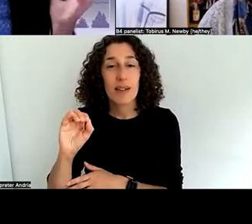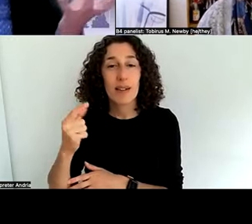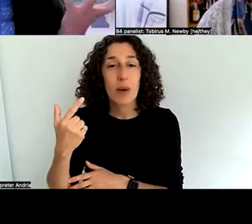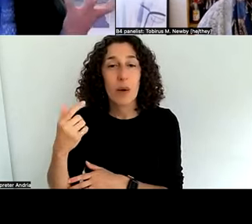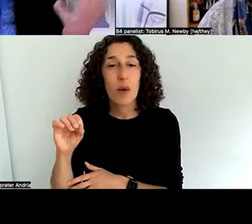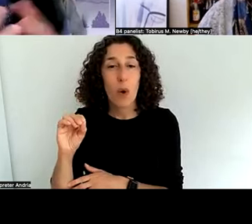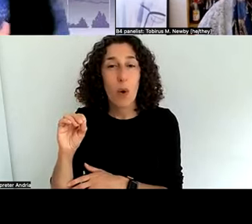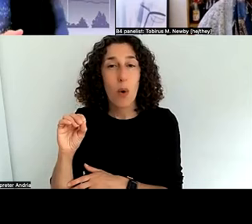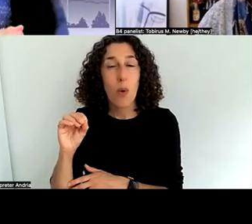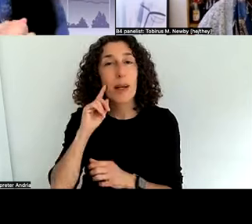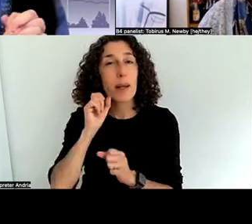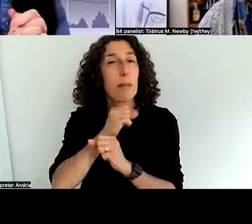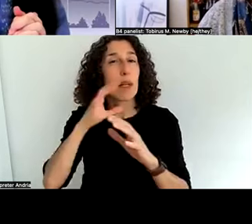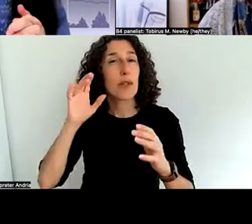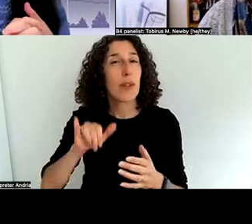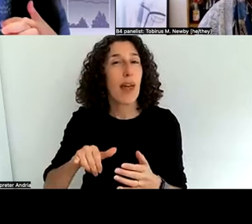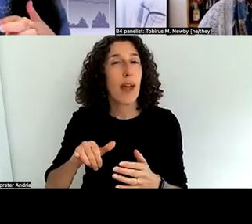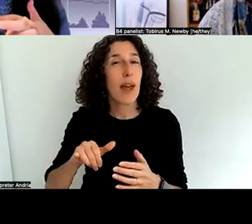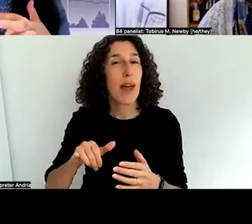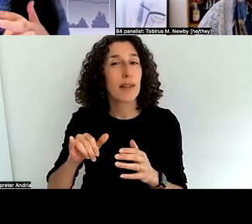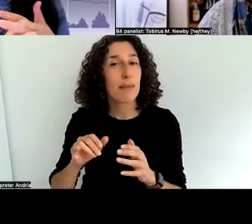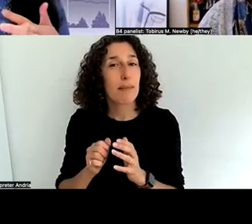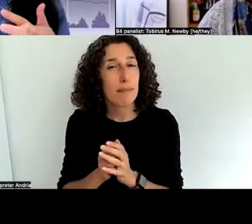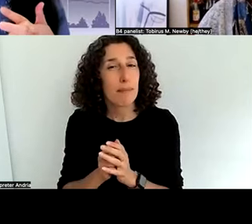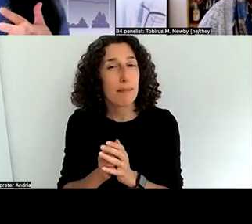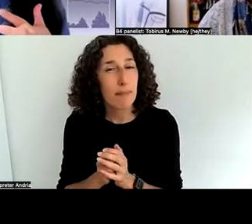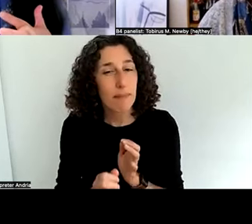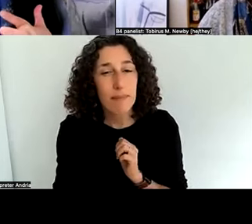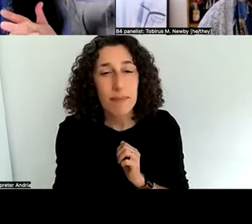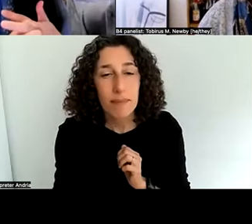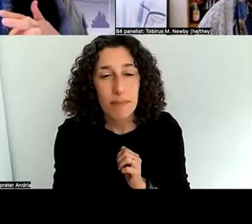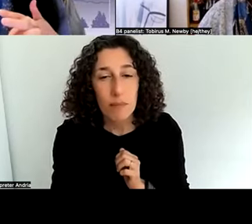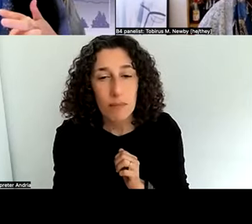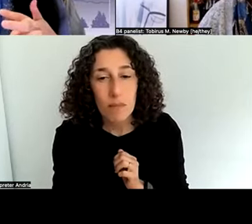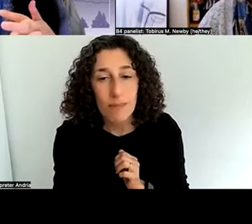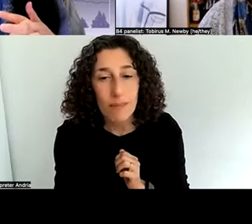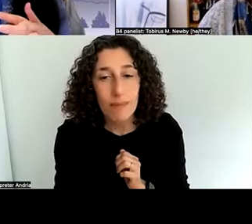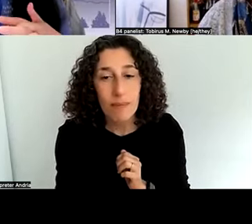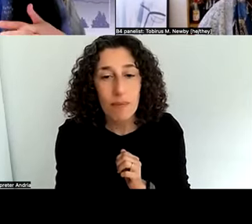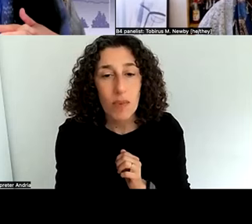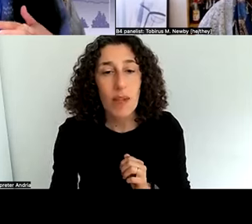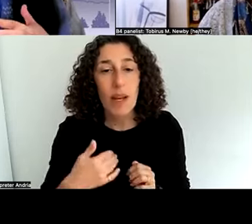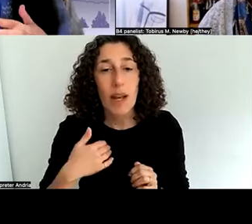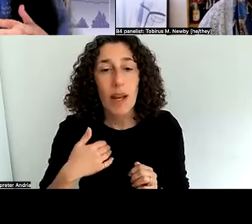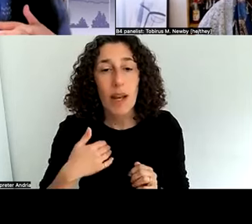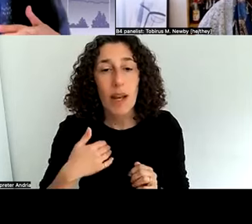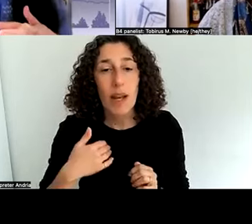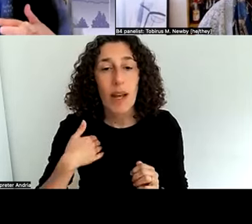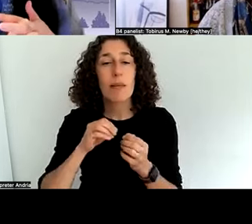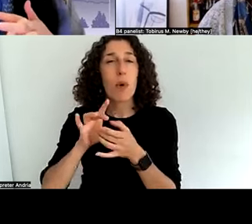a growing plant. I mean, having like a rooted foundation, like I think is